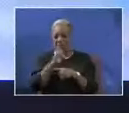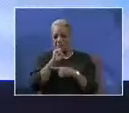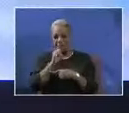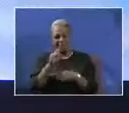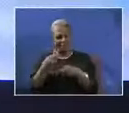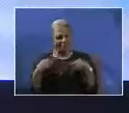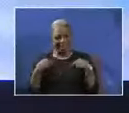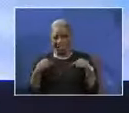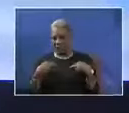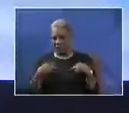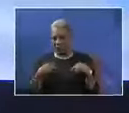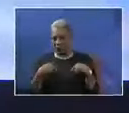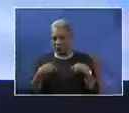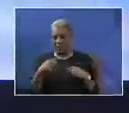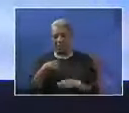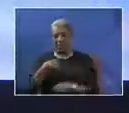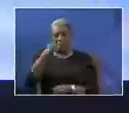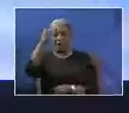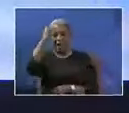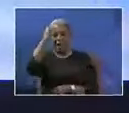The one thing I do know, that